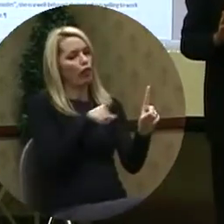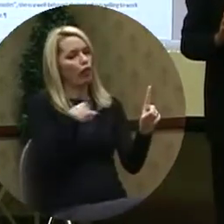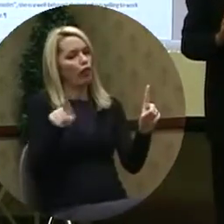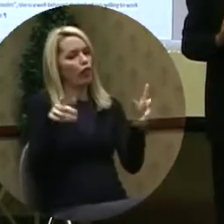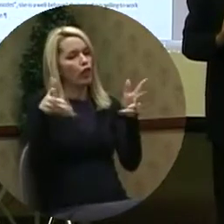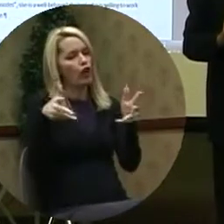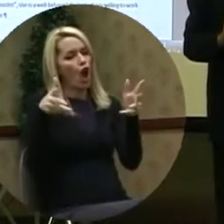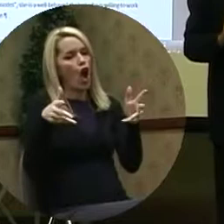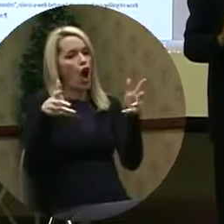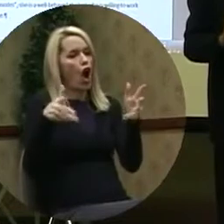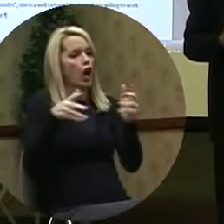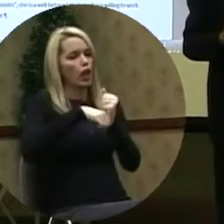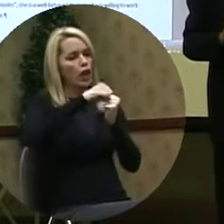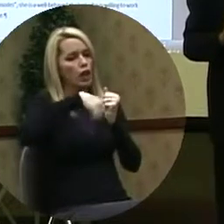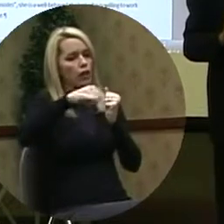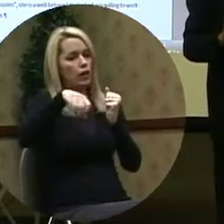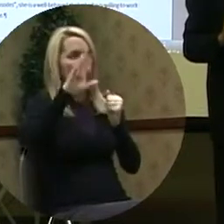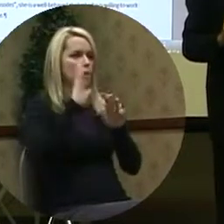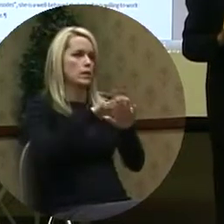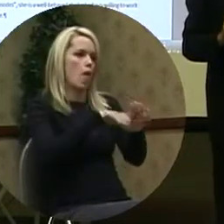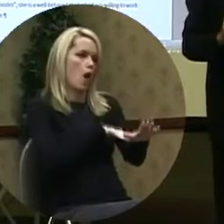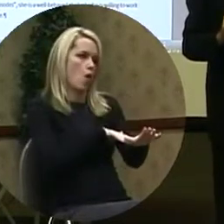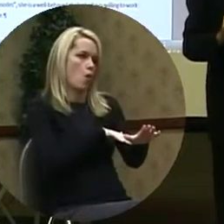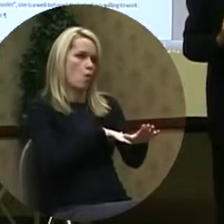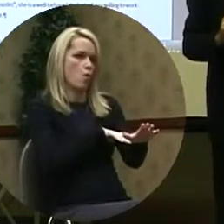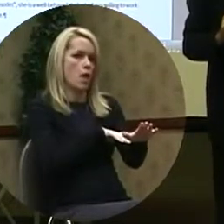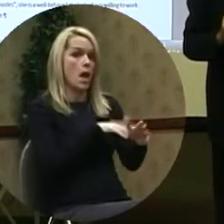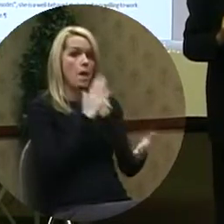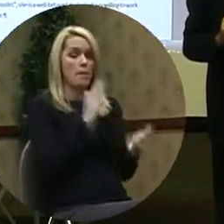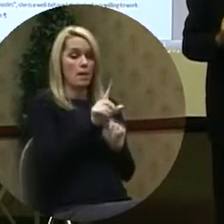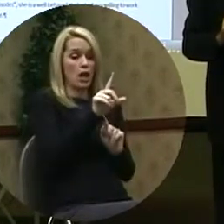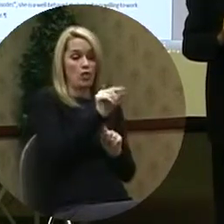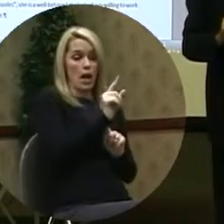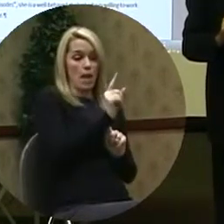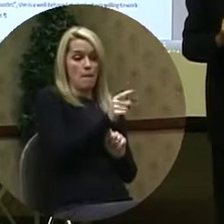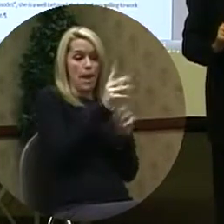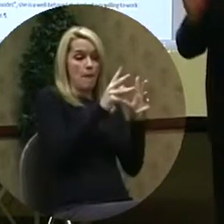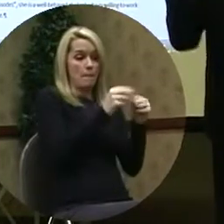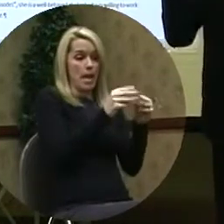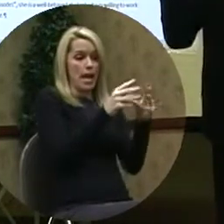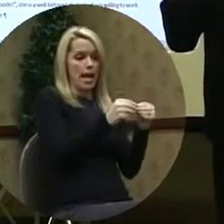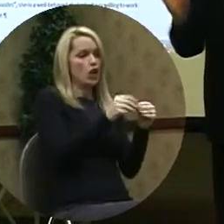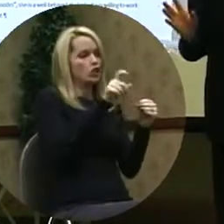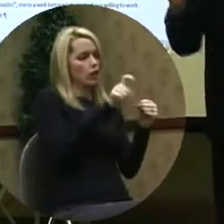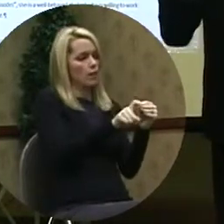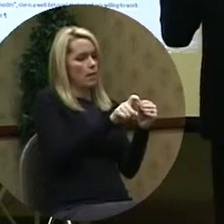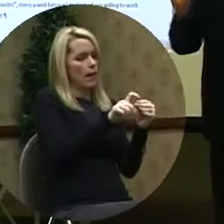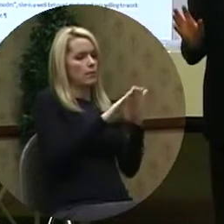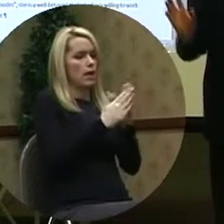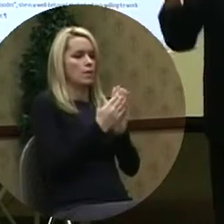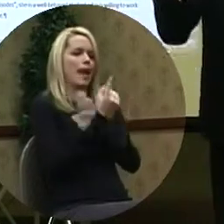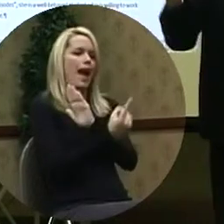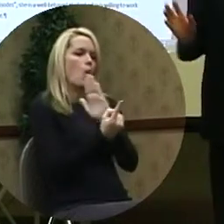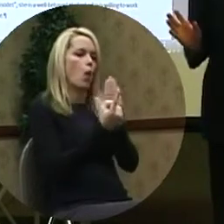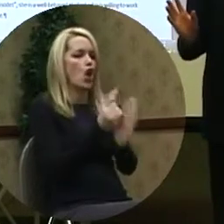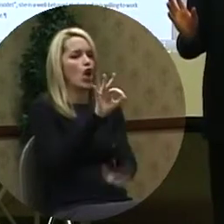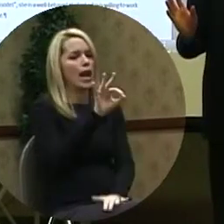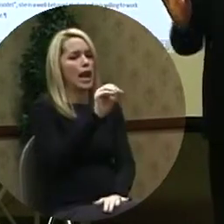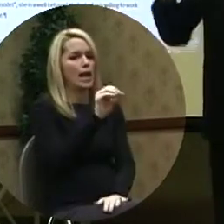very slowly, and it's going to mean that what might have been a 20-minute or 30-minute meeting now becomes an hour, a